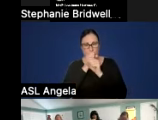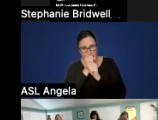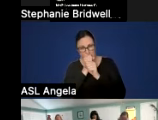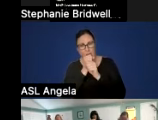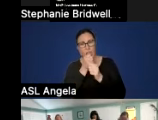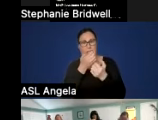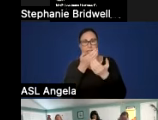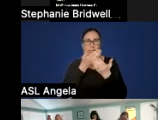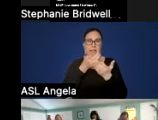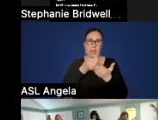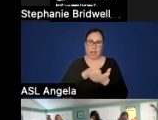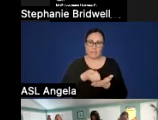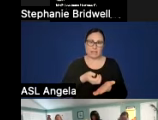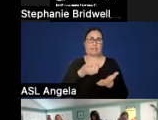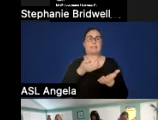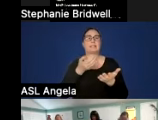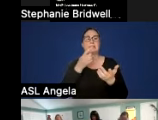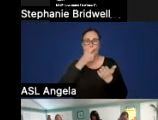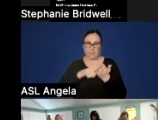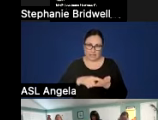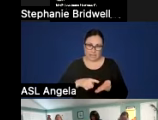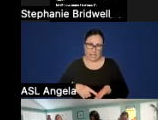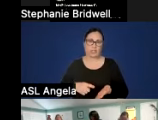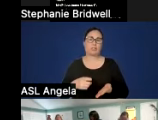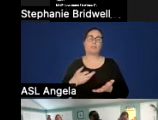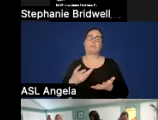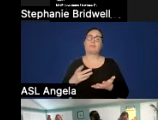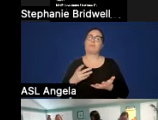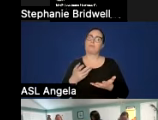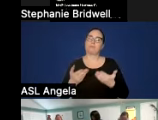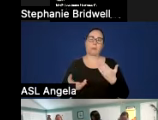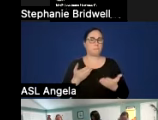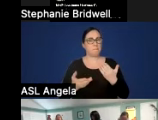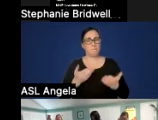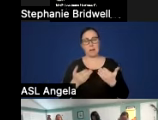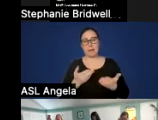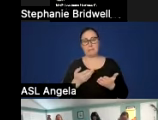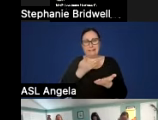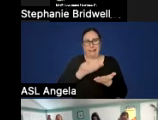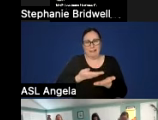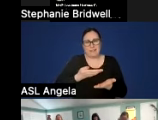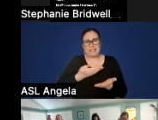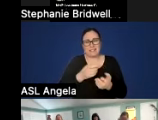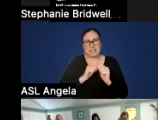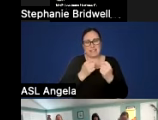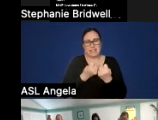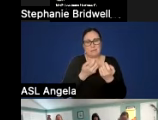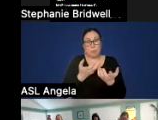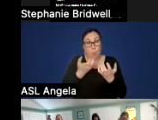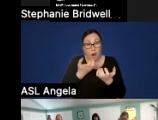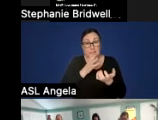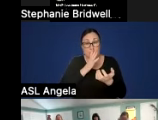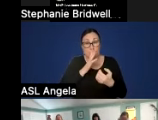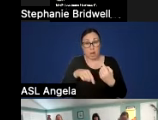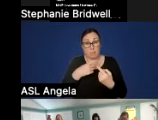those kinds of things, because there may be information that the team wants to talk about or procedures the team wants to talk about that